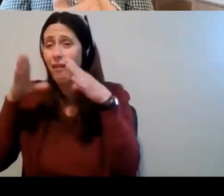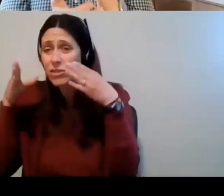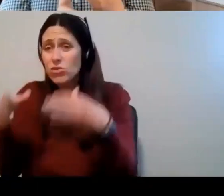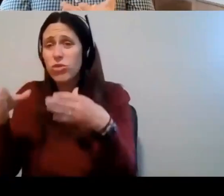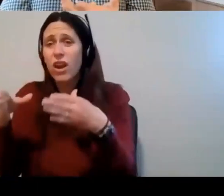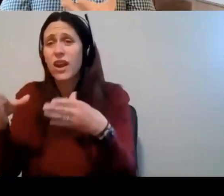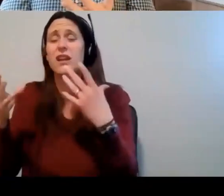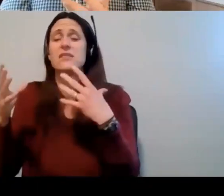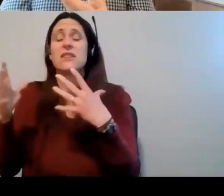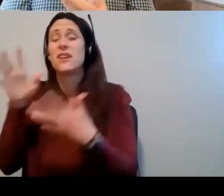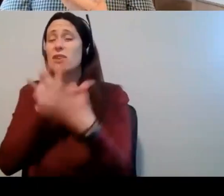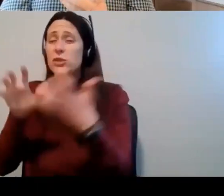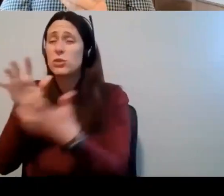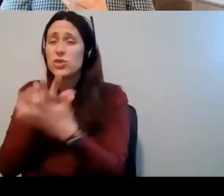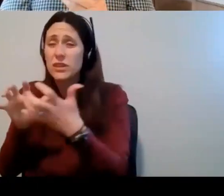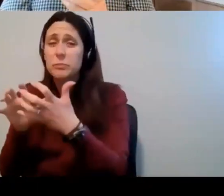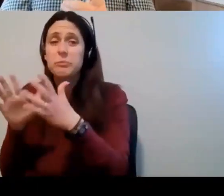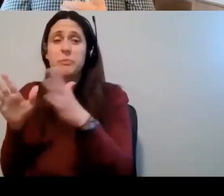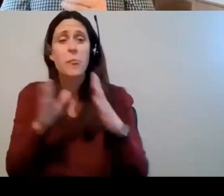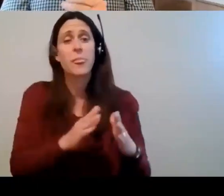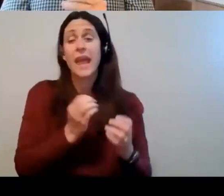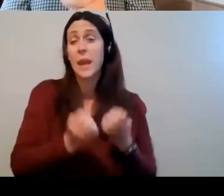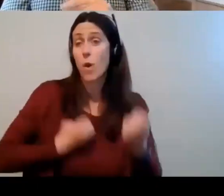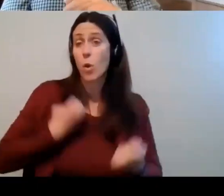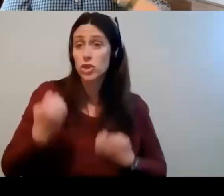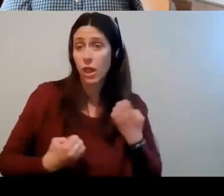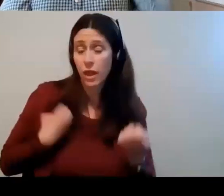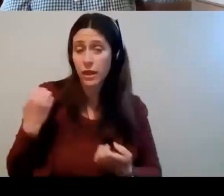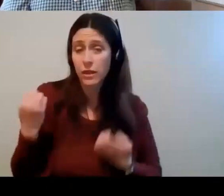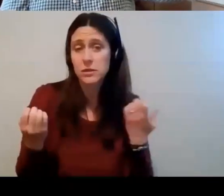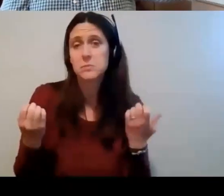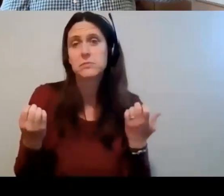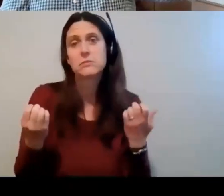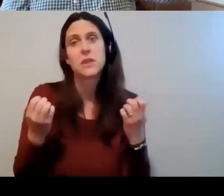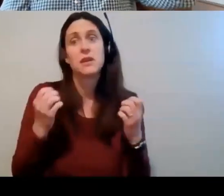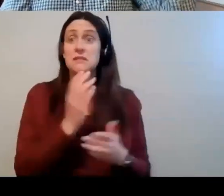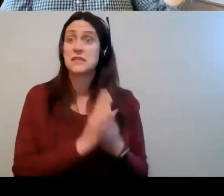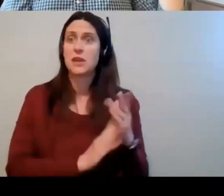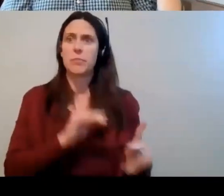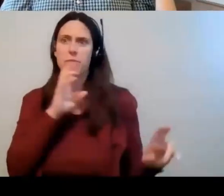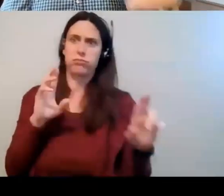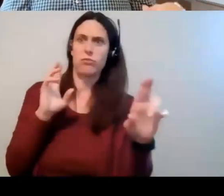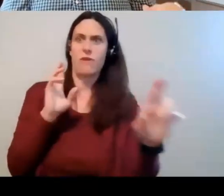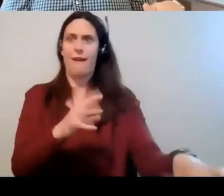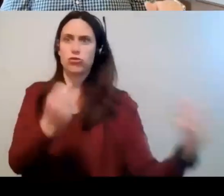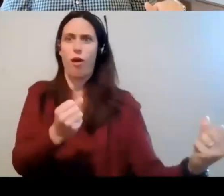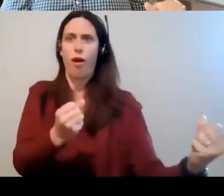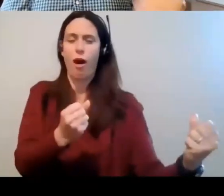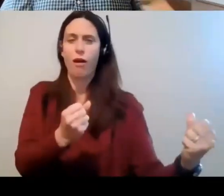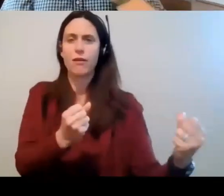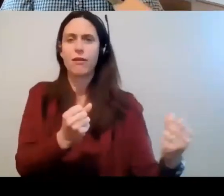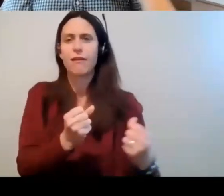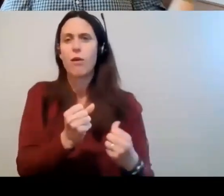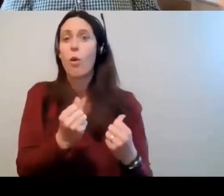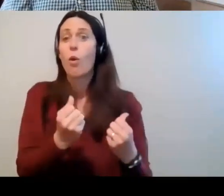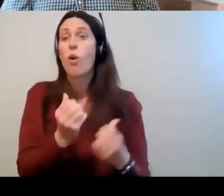confusion. Emotionally, some folks can be very reactive. Some folks can experience hypoarousal